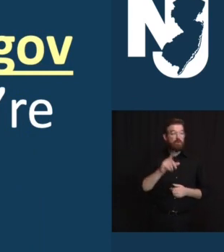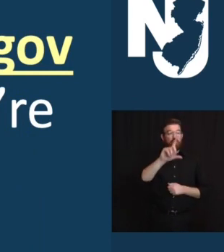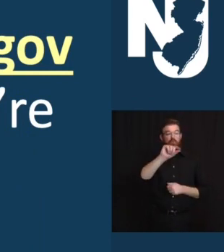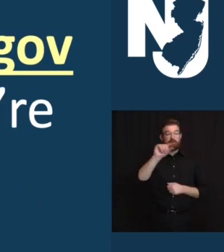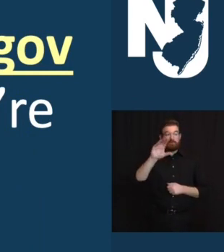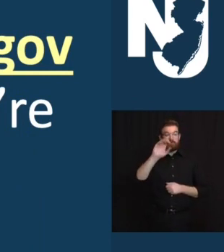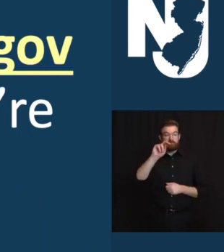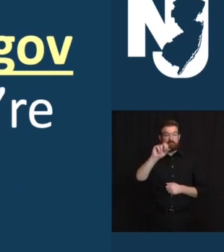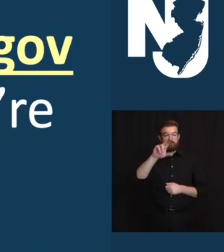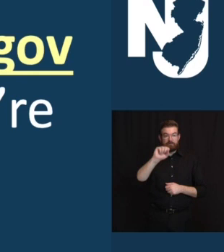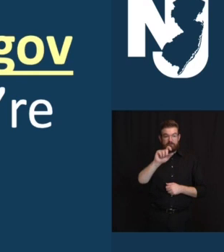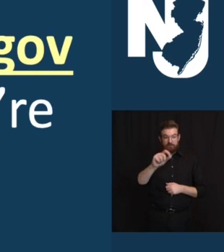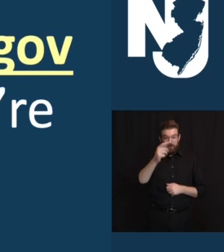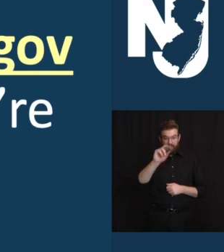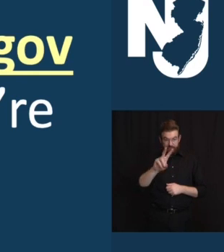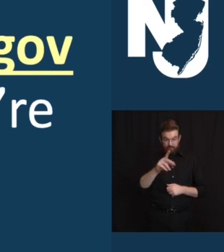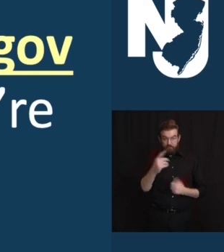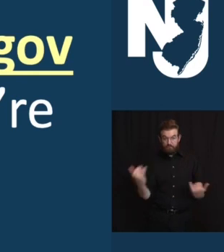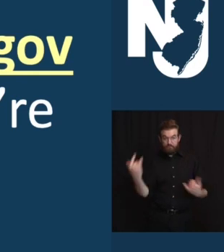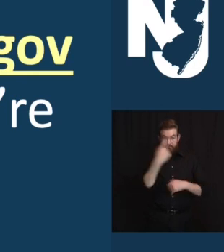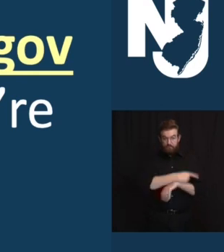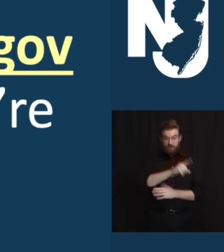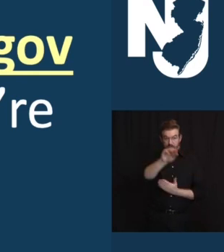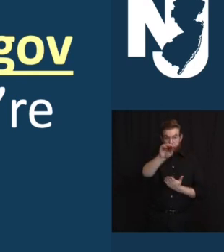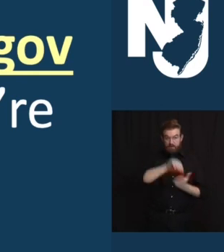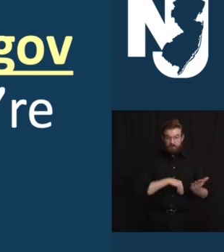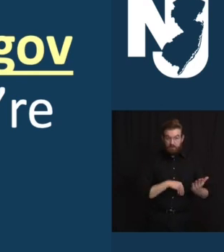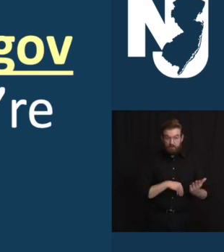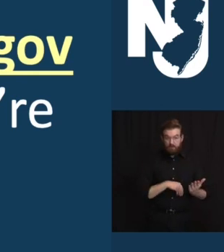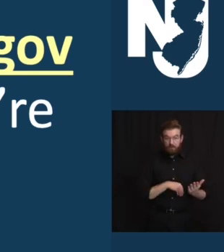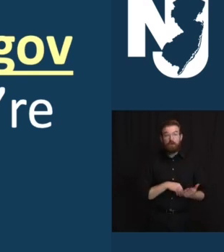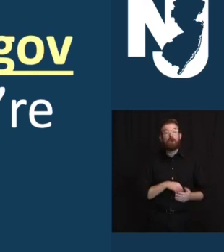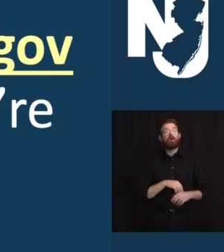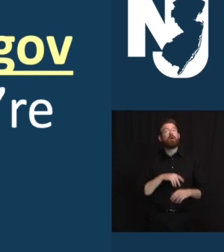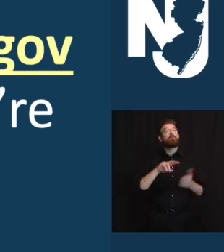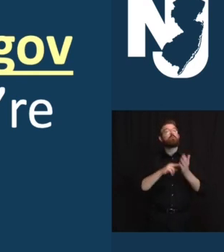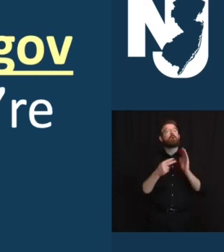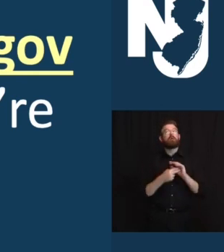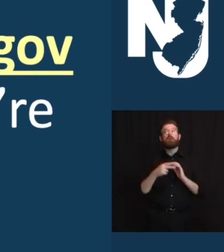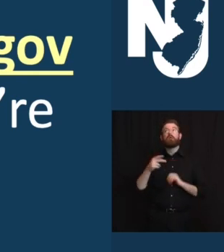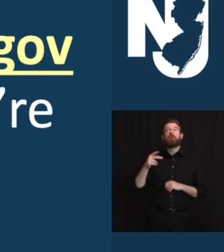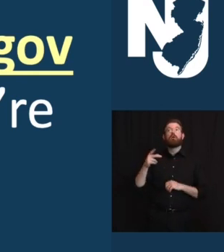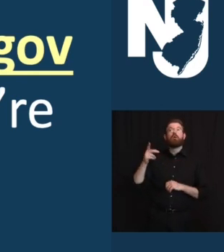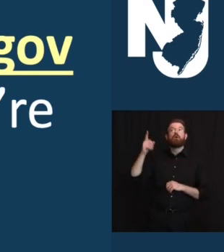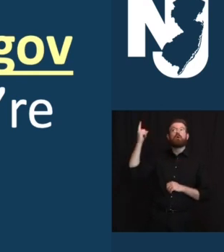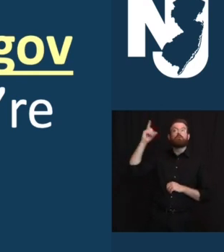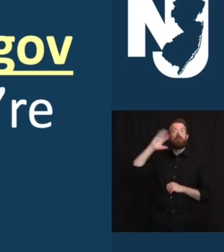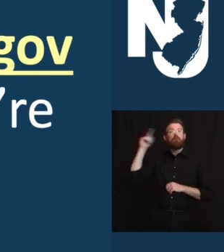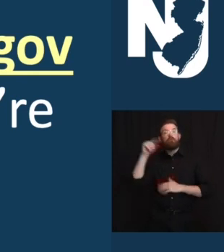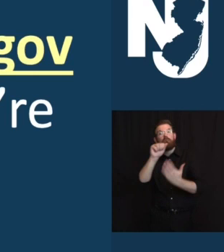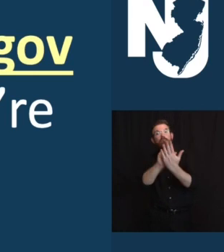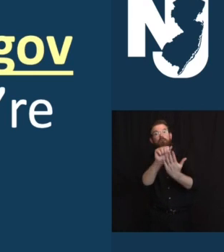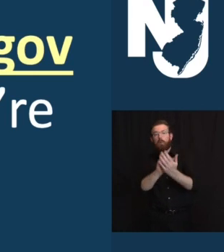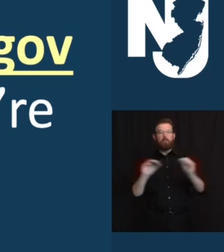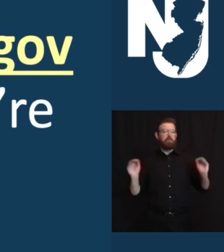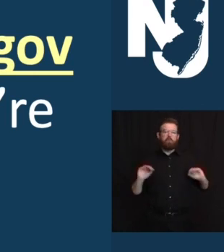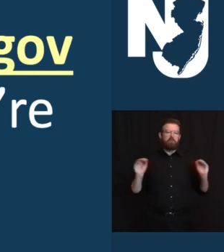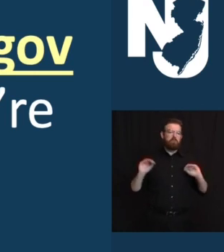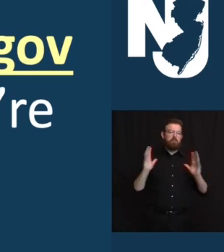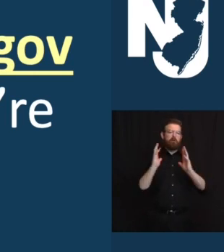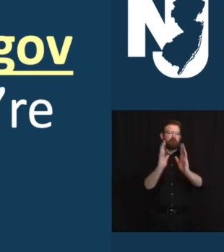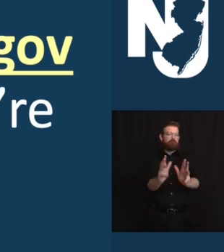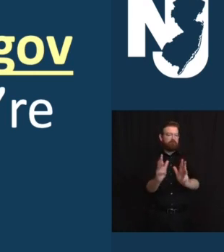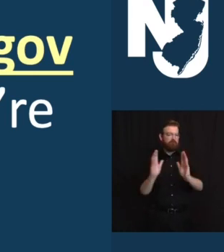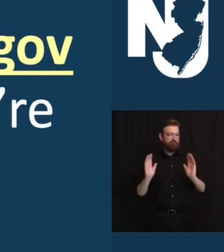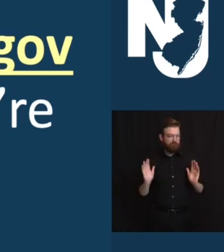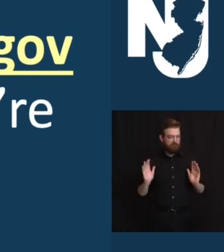official knocking on your door later. The census is secure, it's easy, and it's really important. And